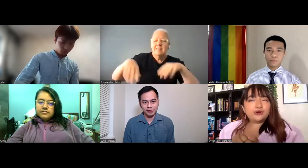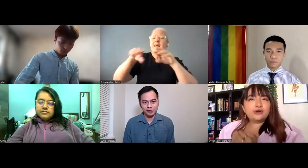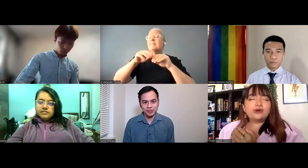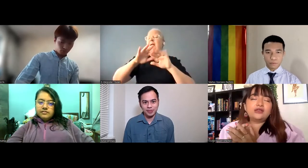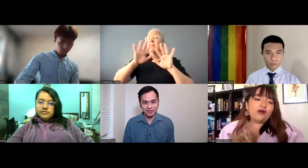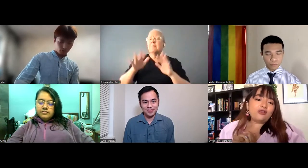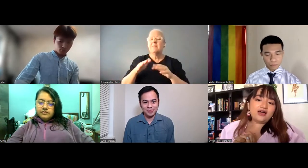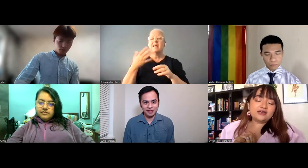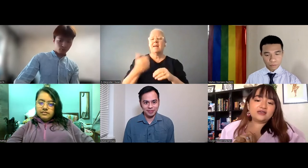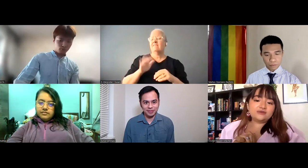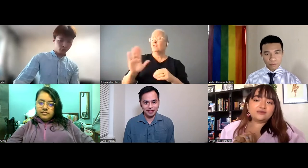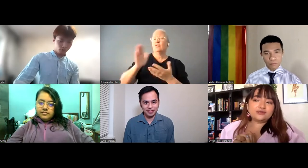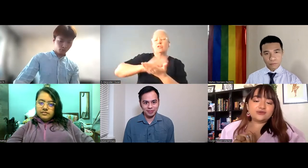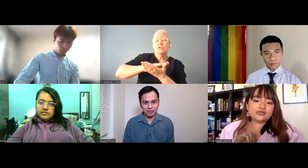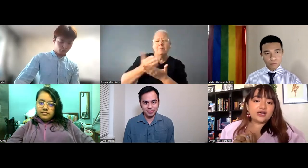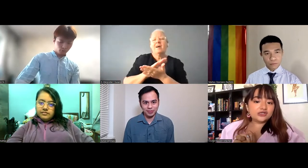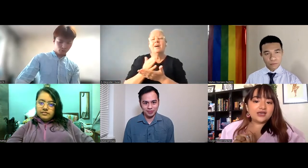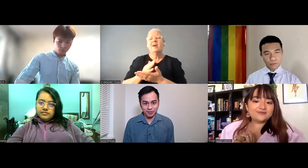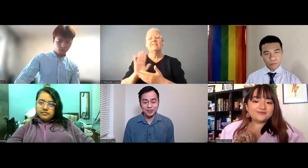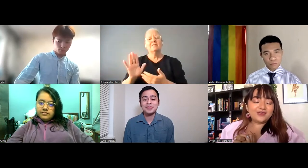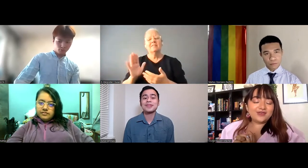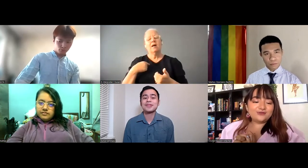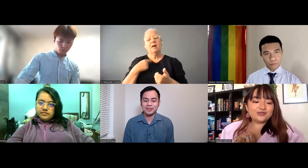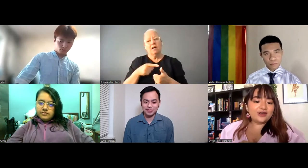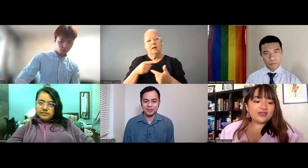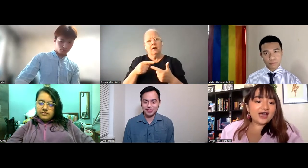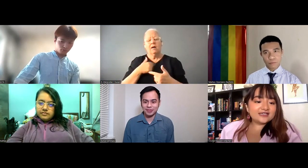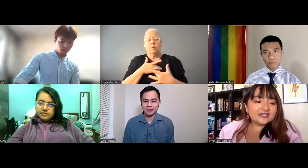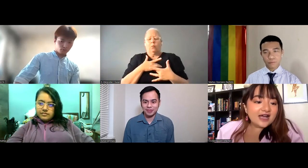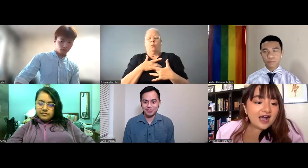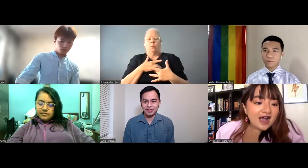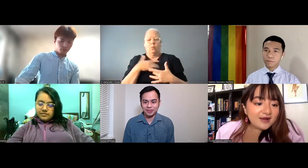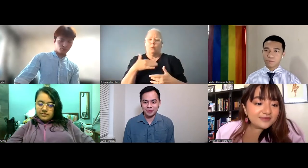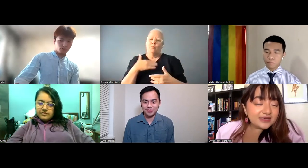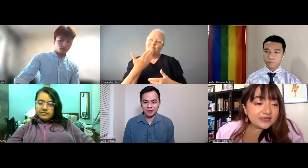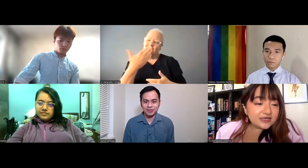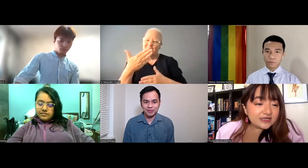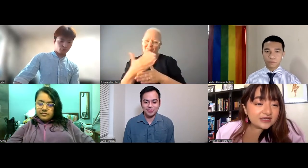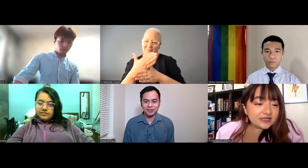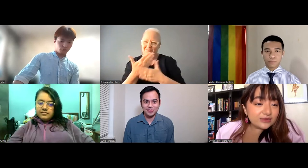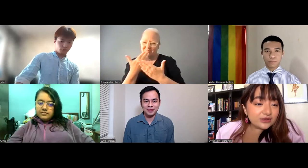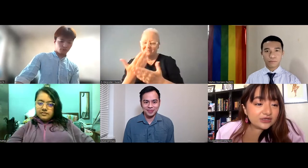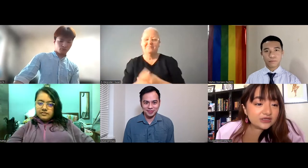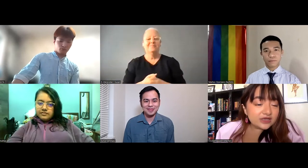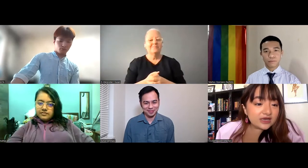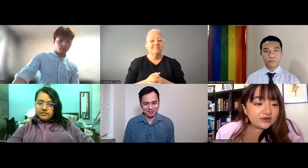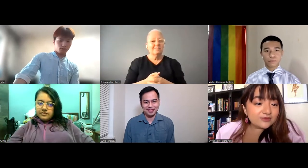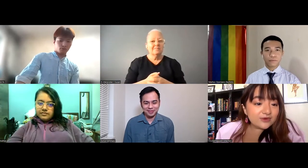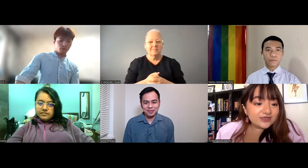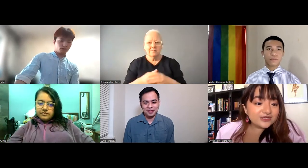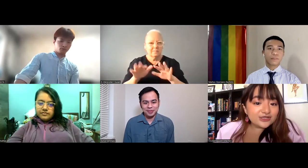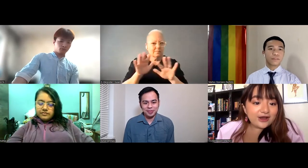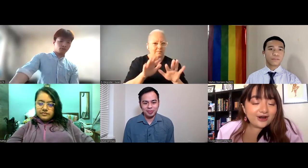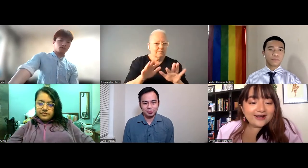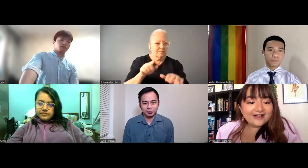interpreter and all that. And it was just really touching. Thank you for sharing that. Is it Timulin that